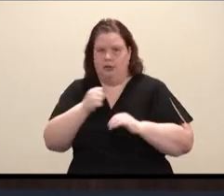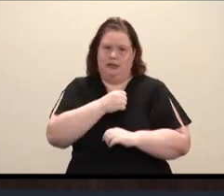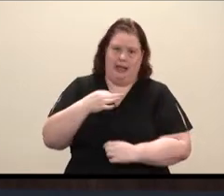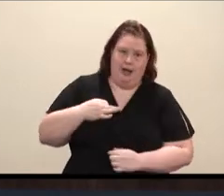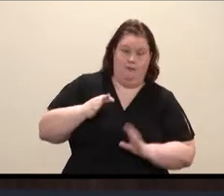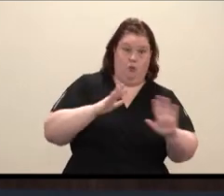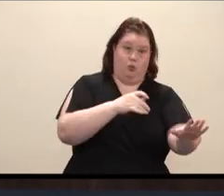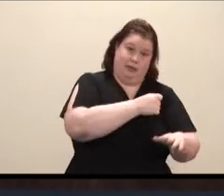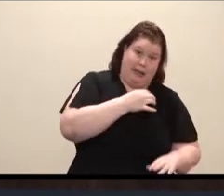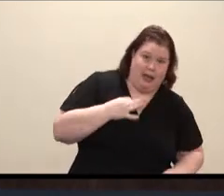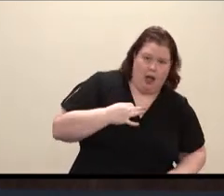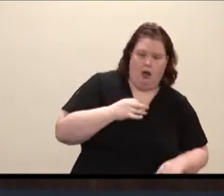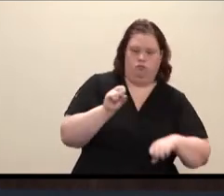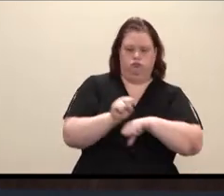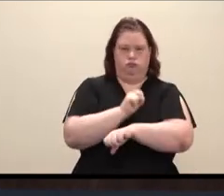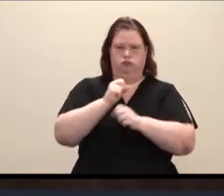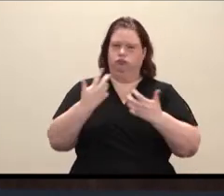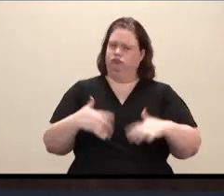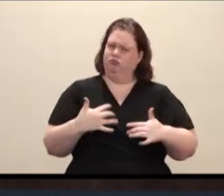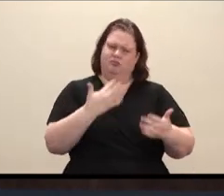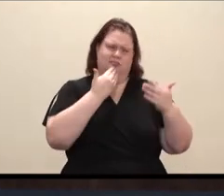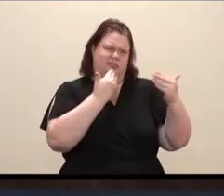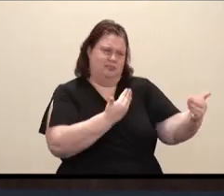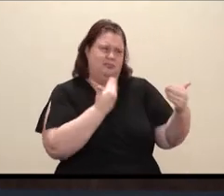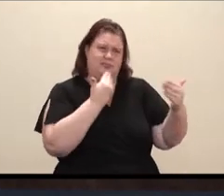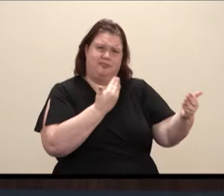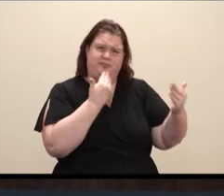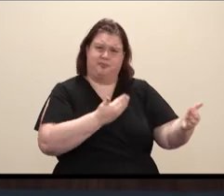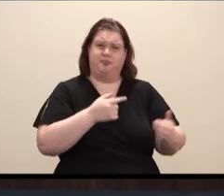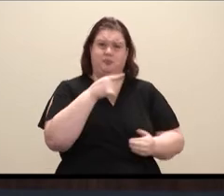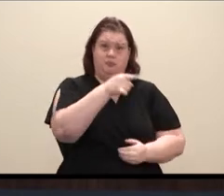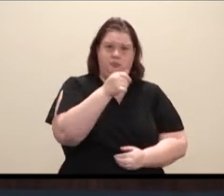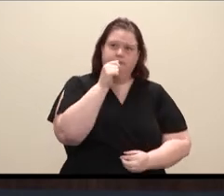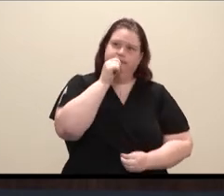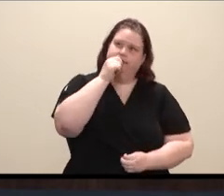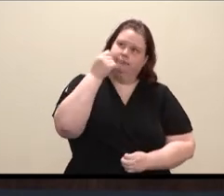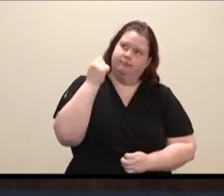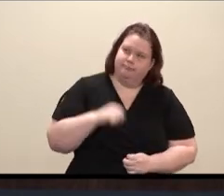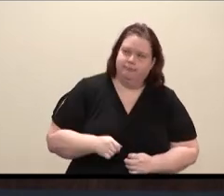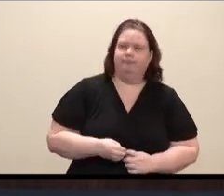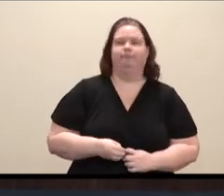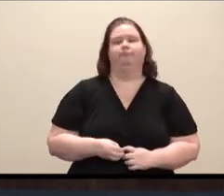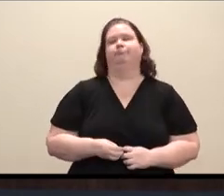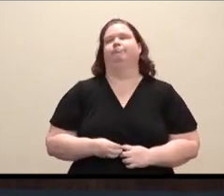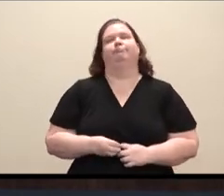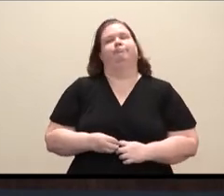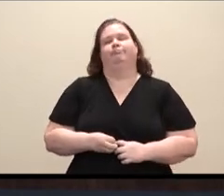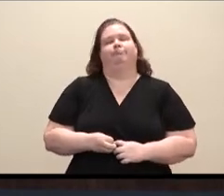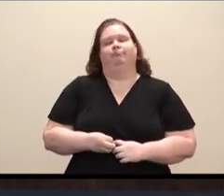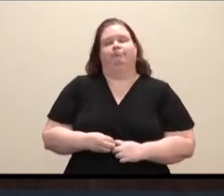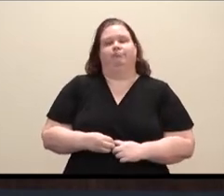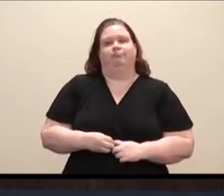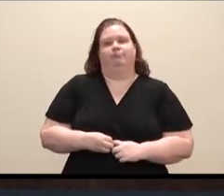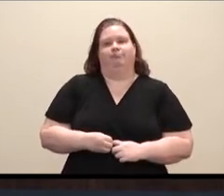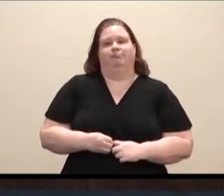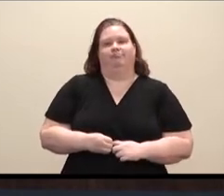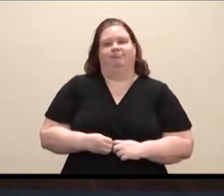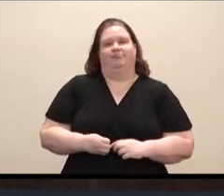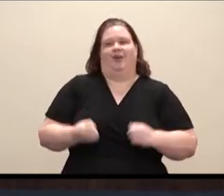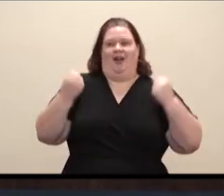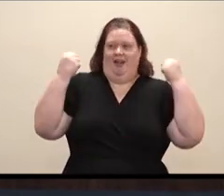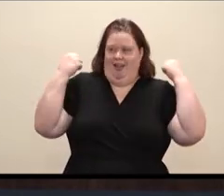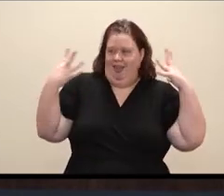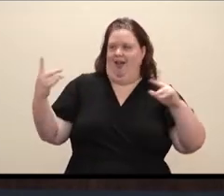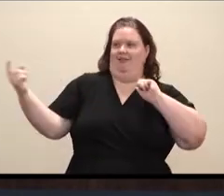say appreciate all the work that you've done, because you've had to deal with a lot of landscape